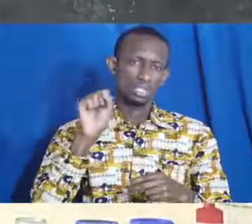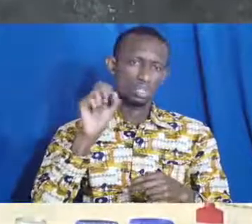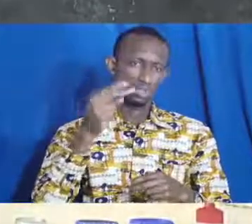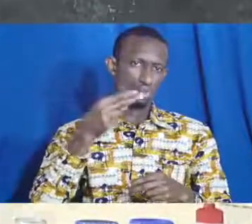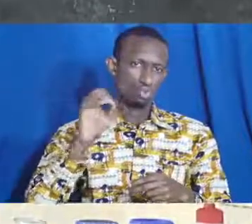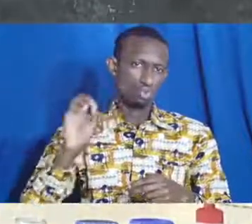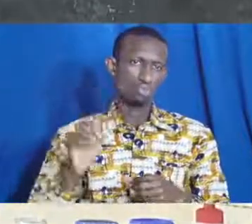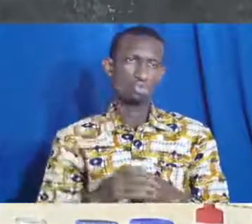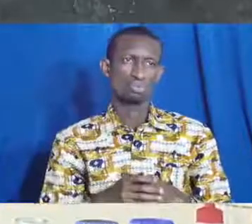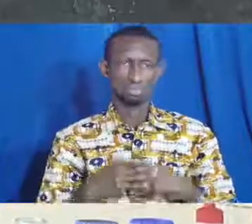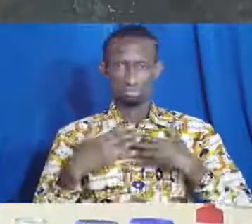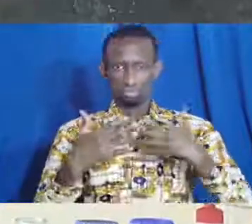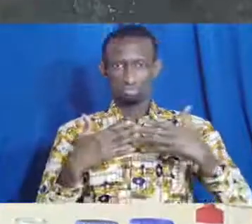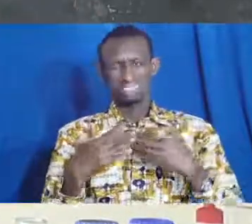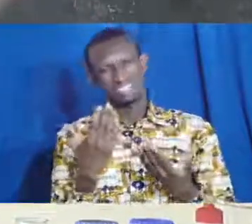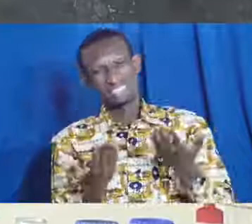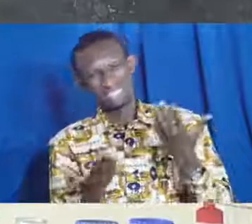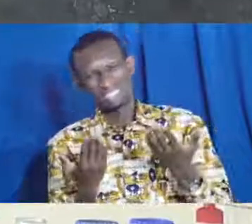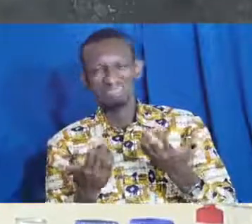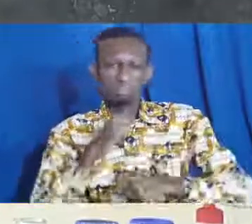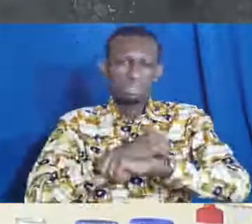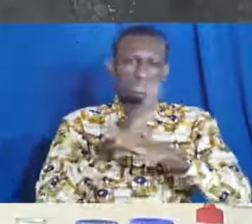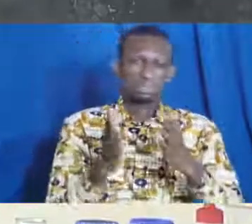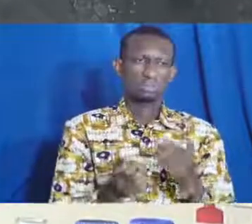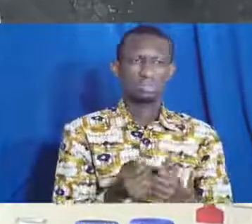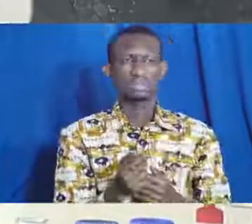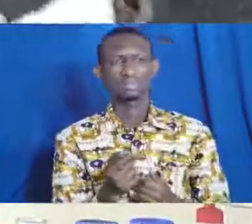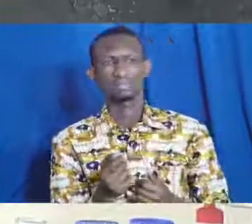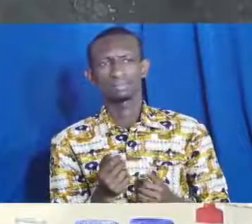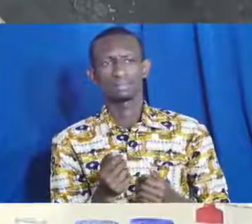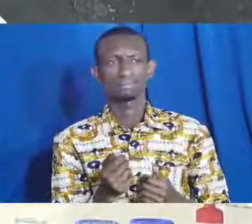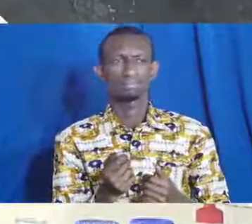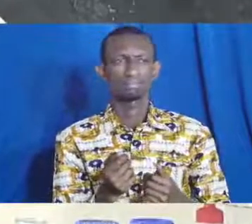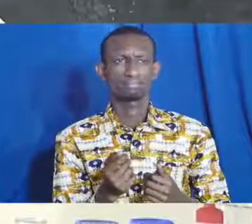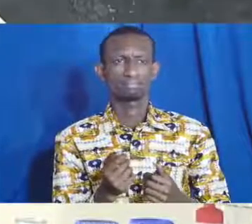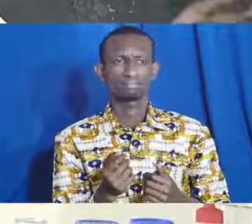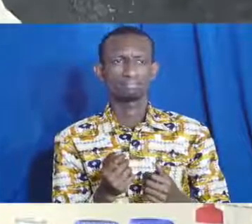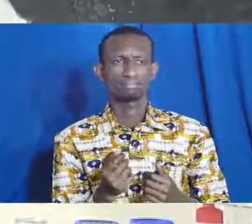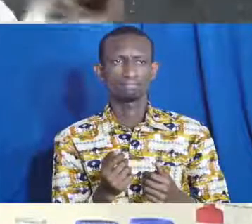people or some of the students confuse it sometimes with